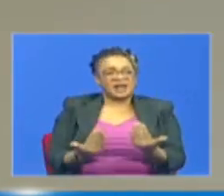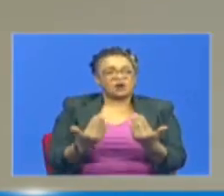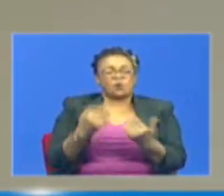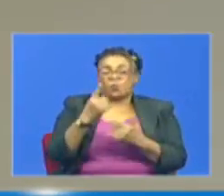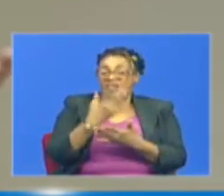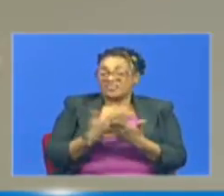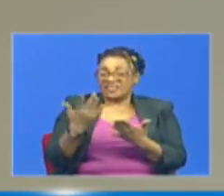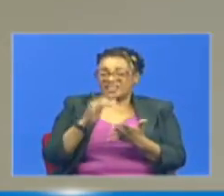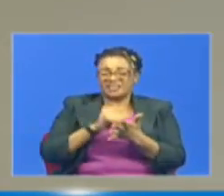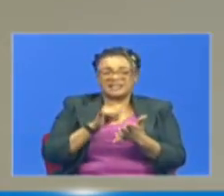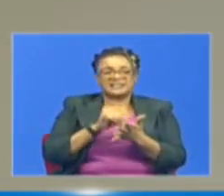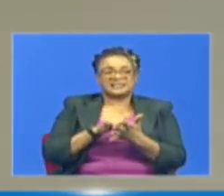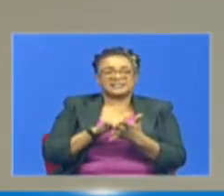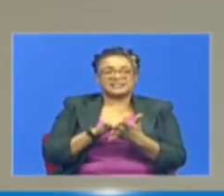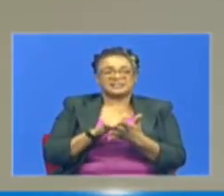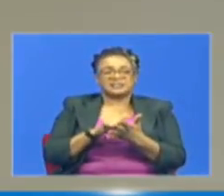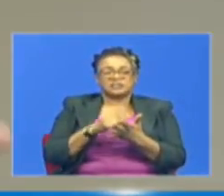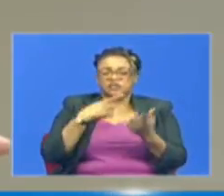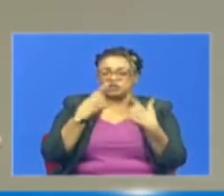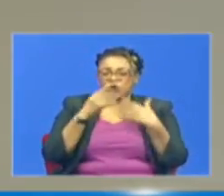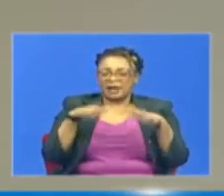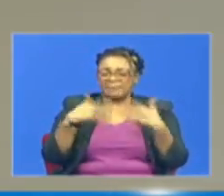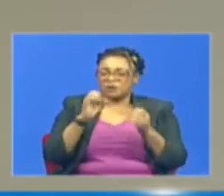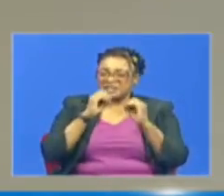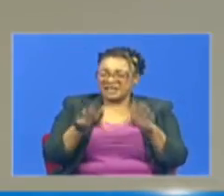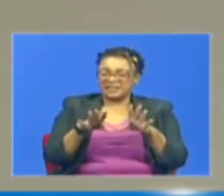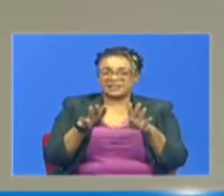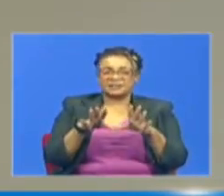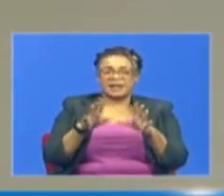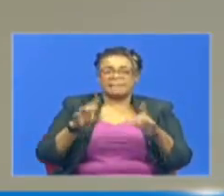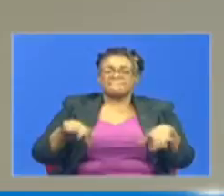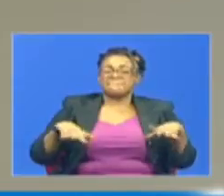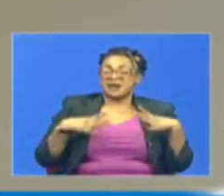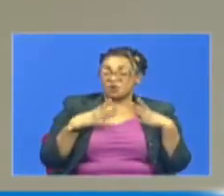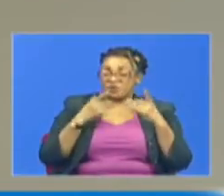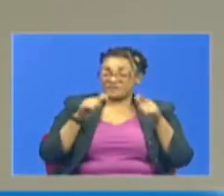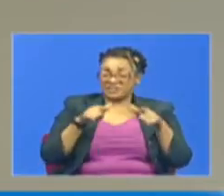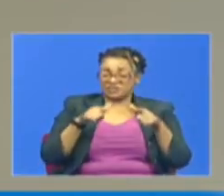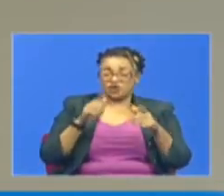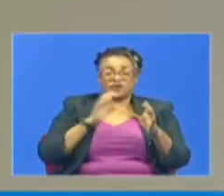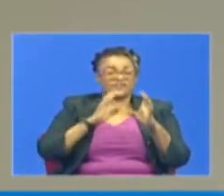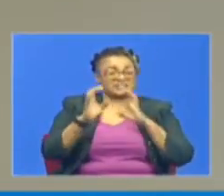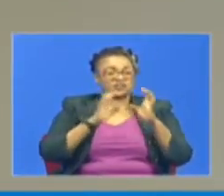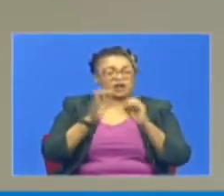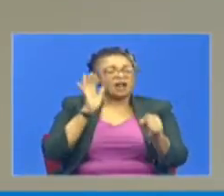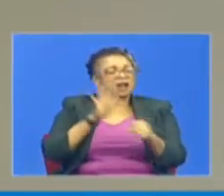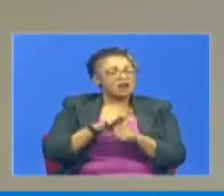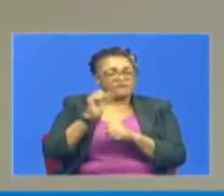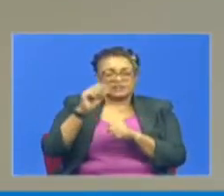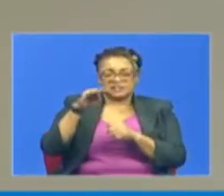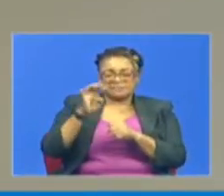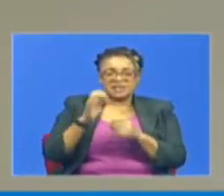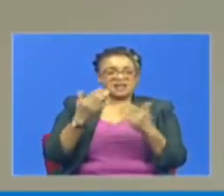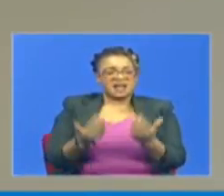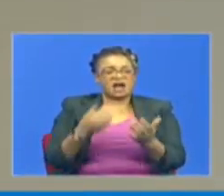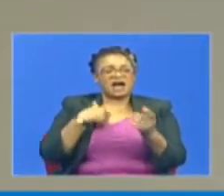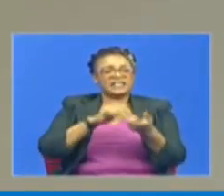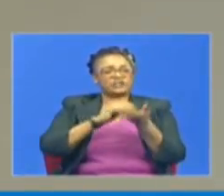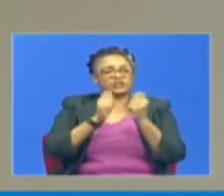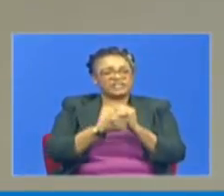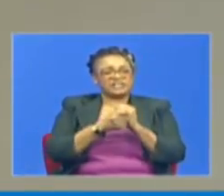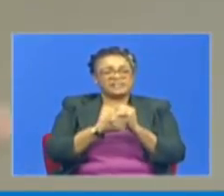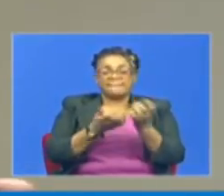we've maybe not talked about as part of this conversation yet is that a lot of SMEs had to change either their